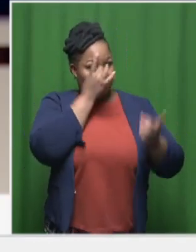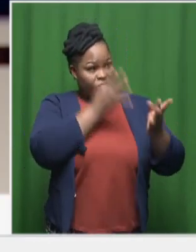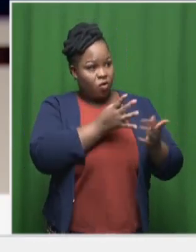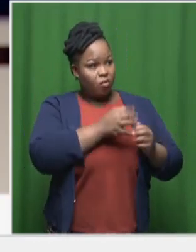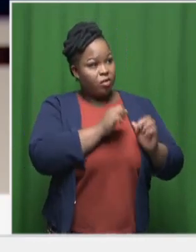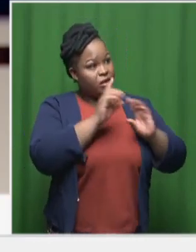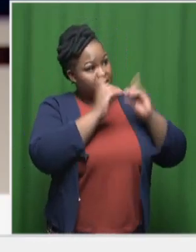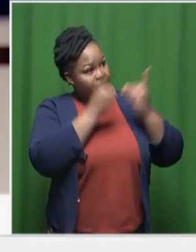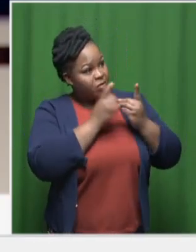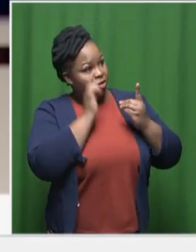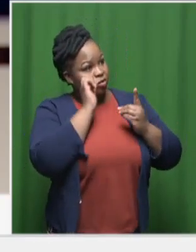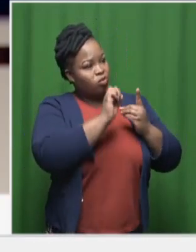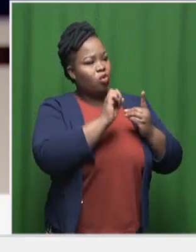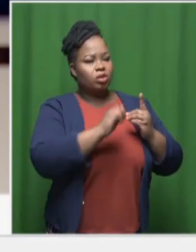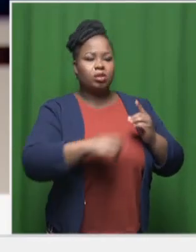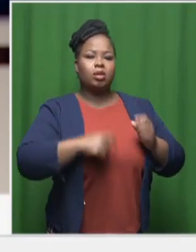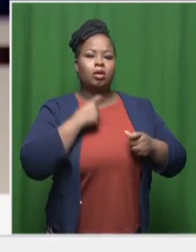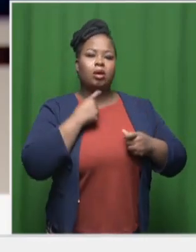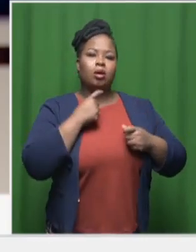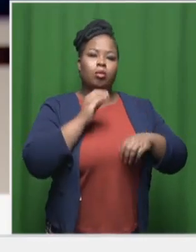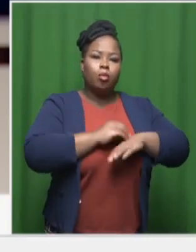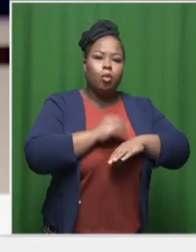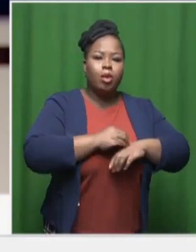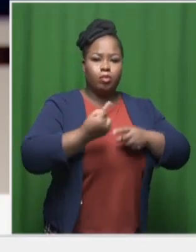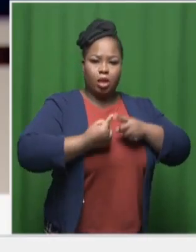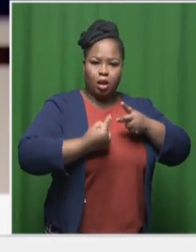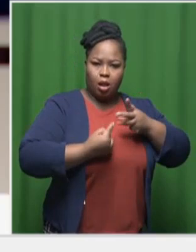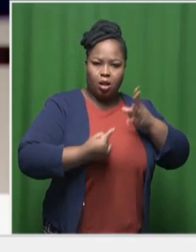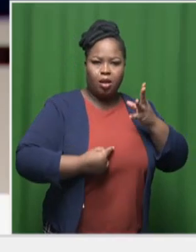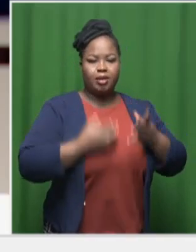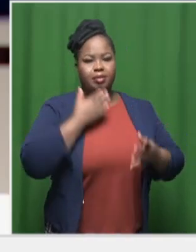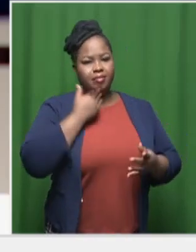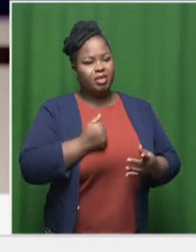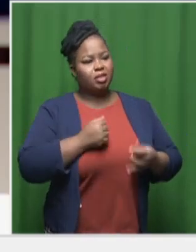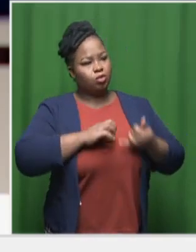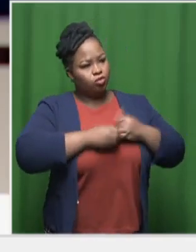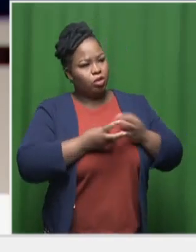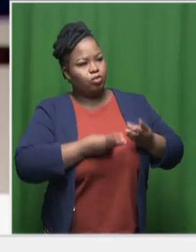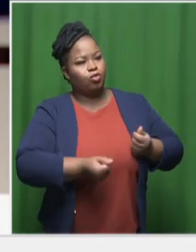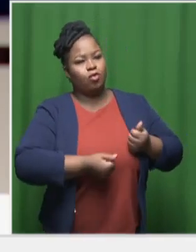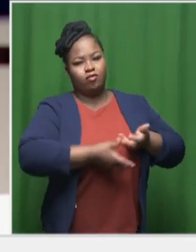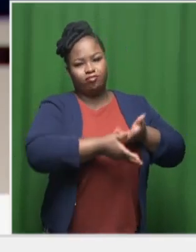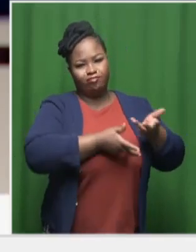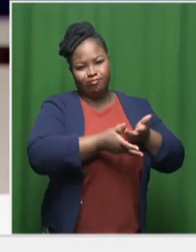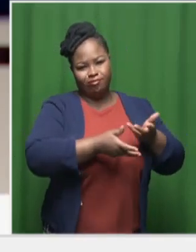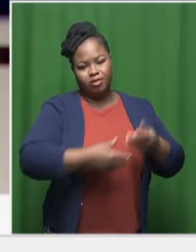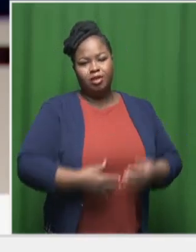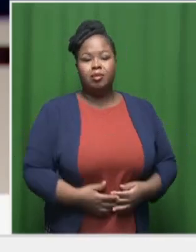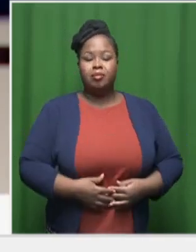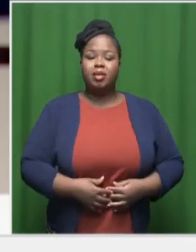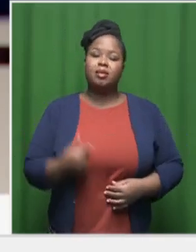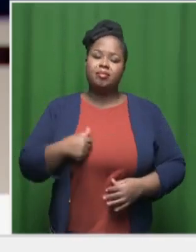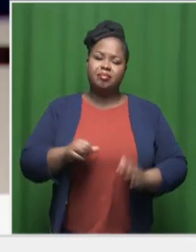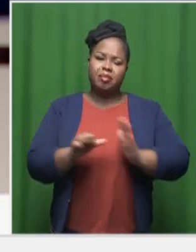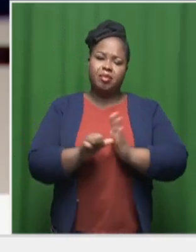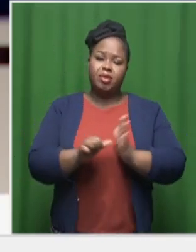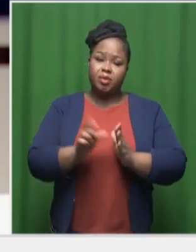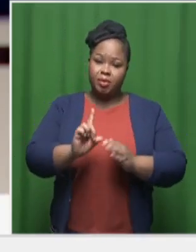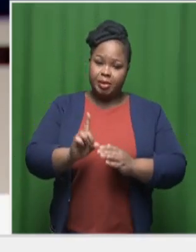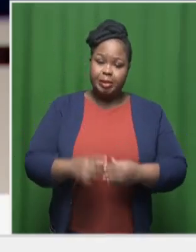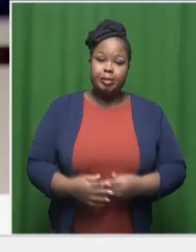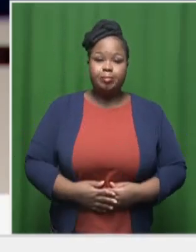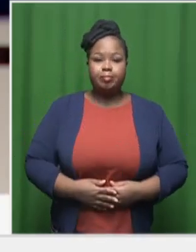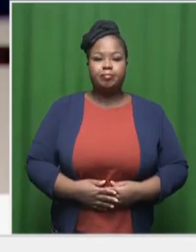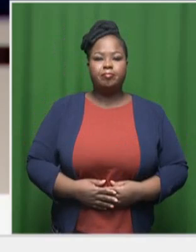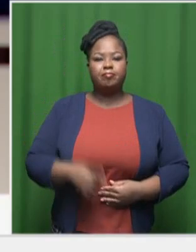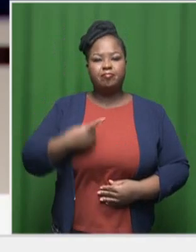that are being raised. Can you please thoughtfully look into these? But I think the second point to say lessons learned,